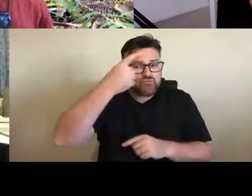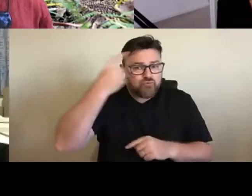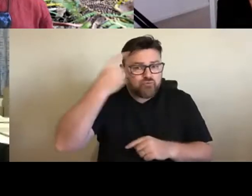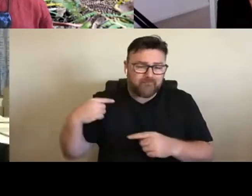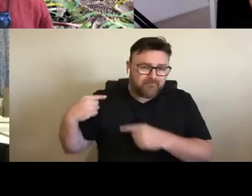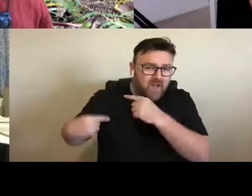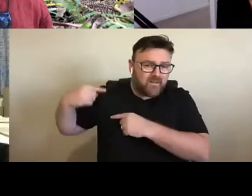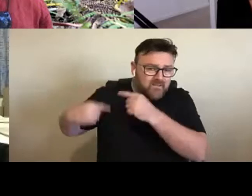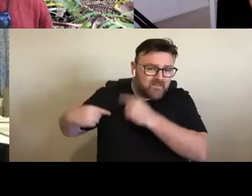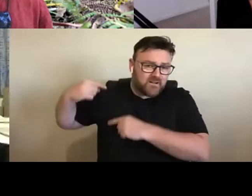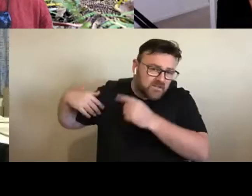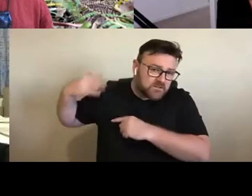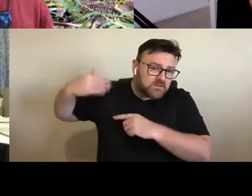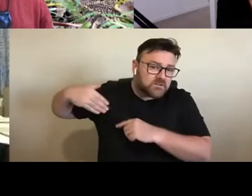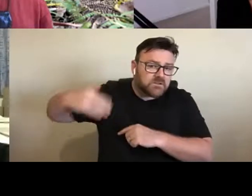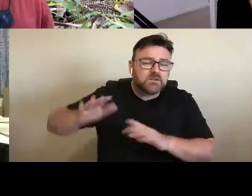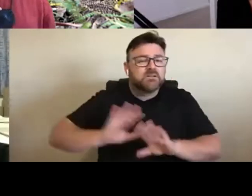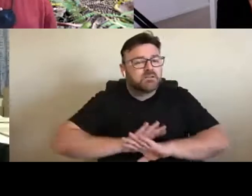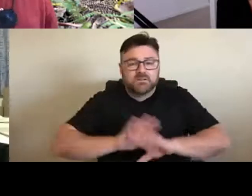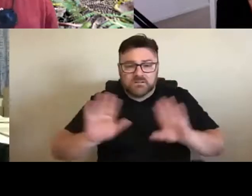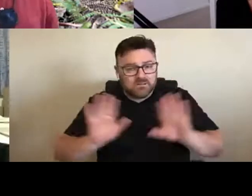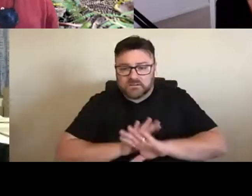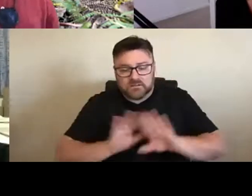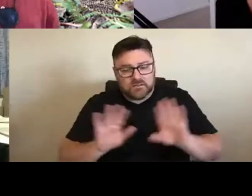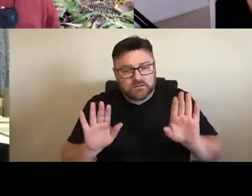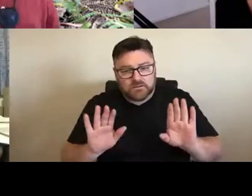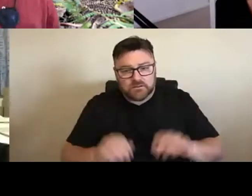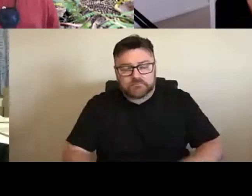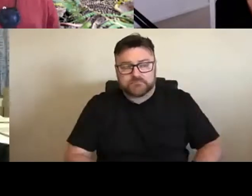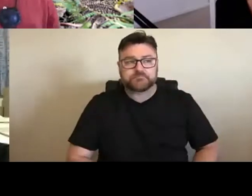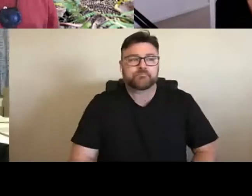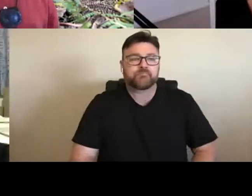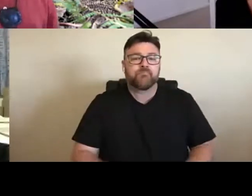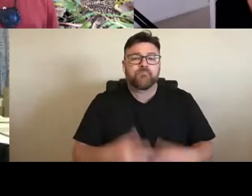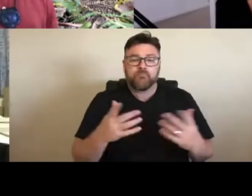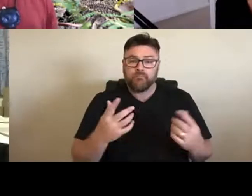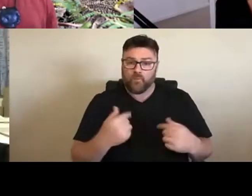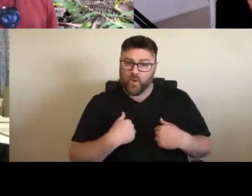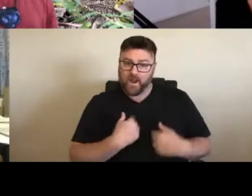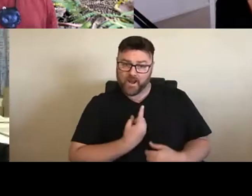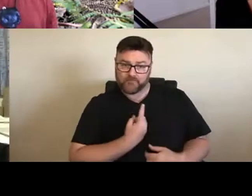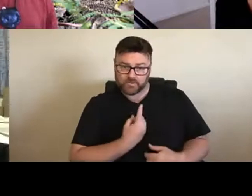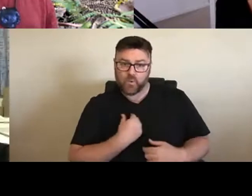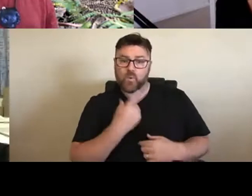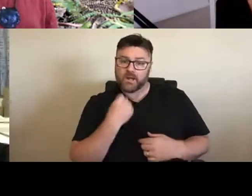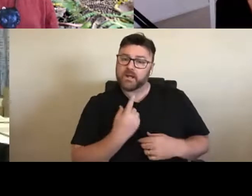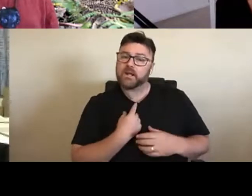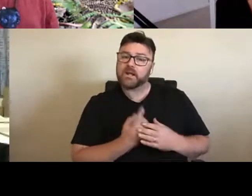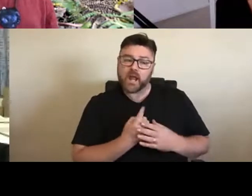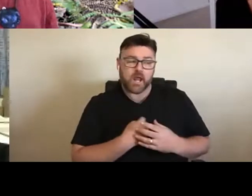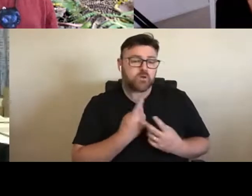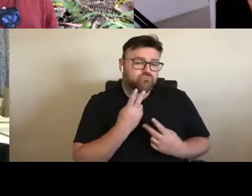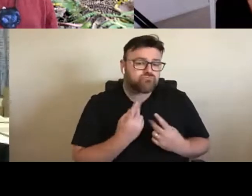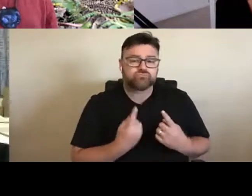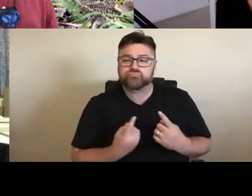not where we need to be. So as individuals, we can move within our circles and talk with each